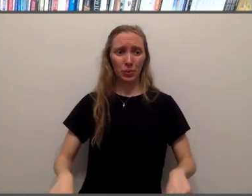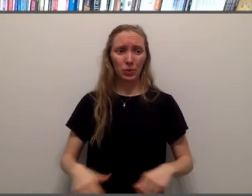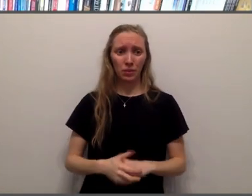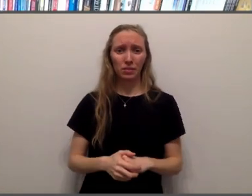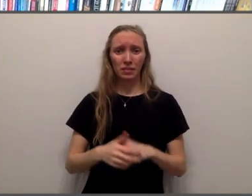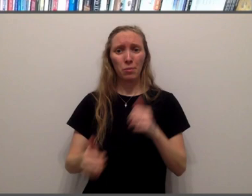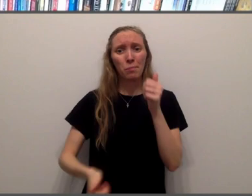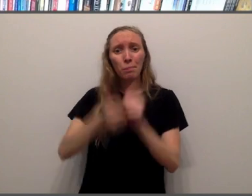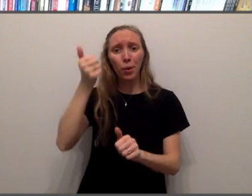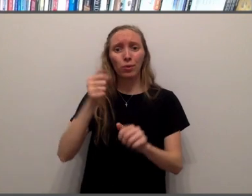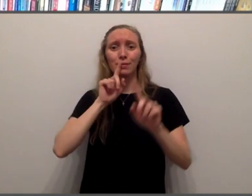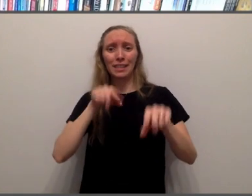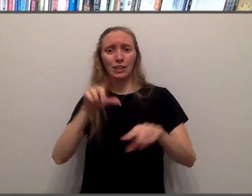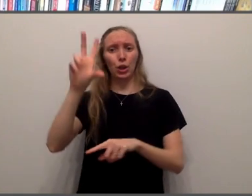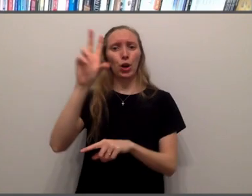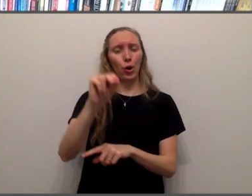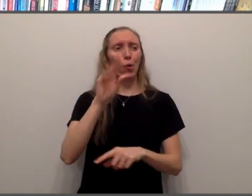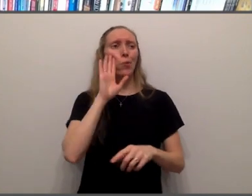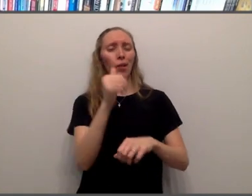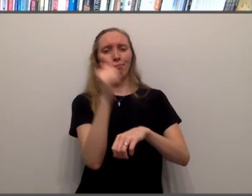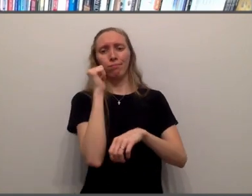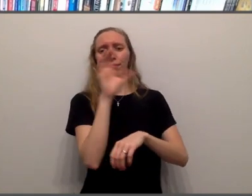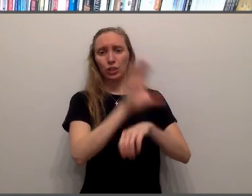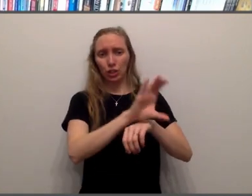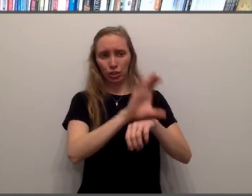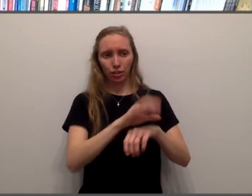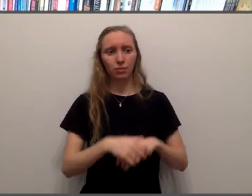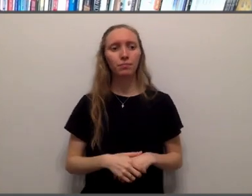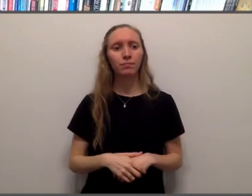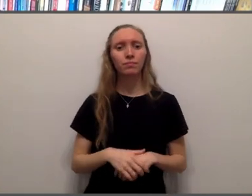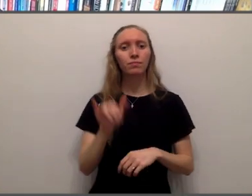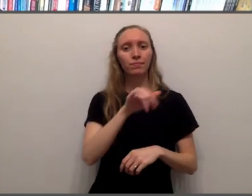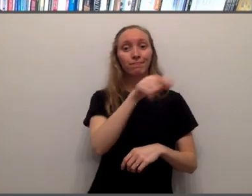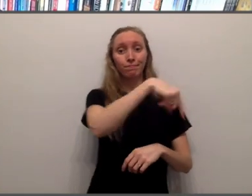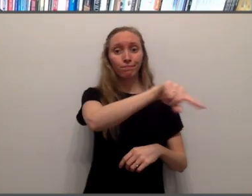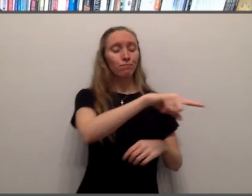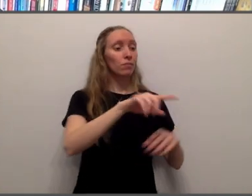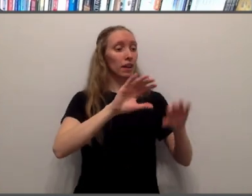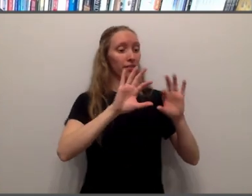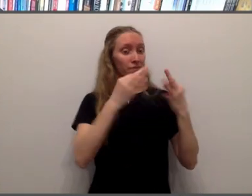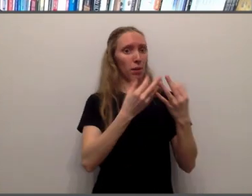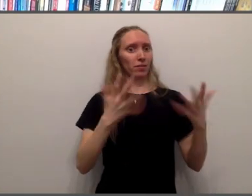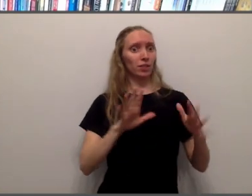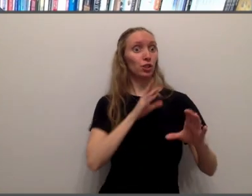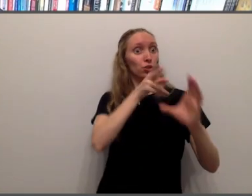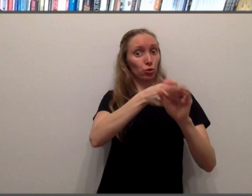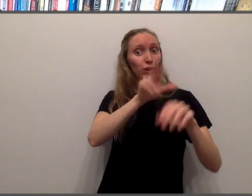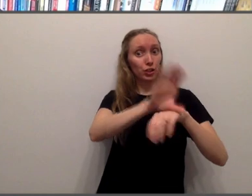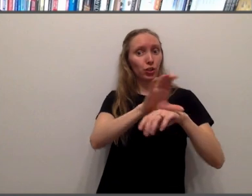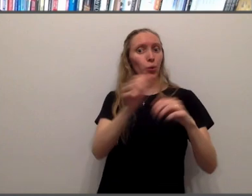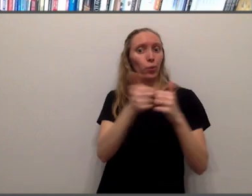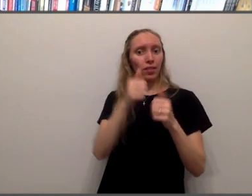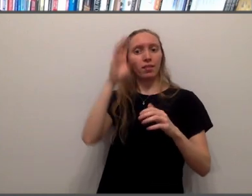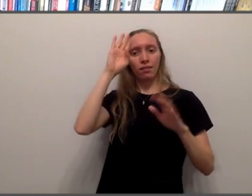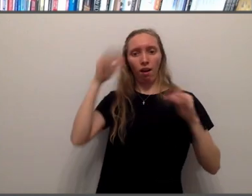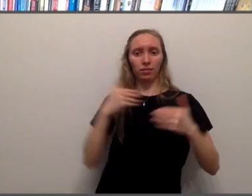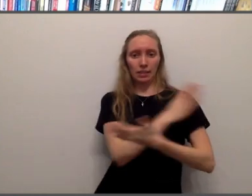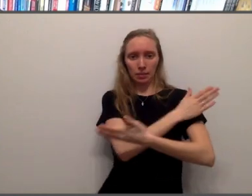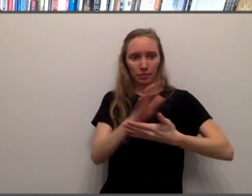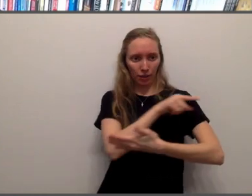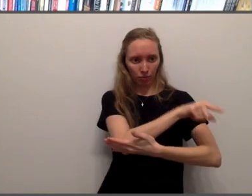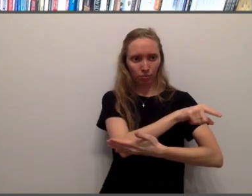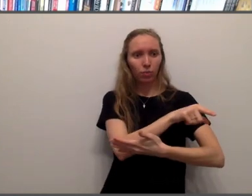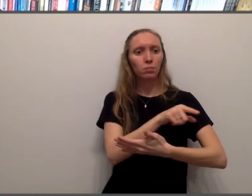kept their children out of religious activities due to lack of support from the church. And 46% have never even